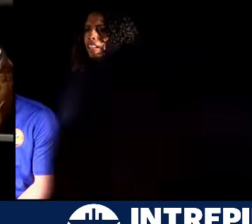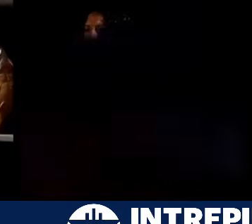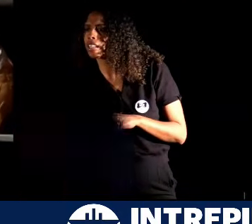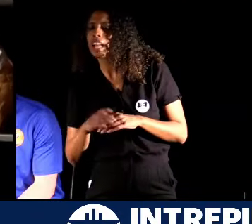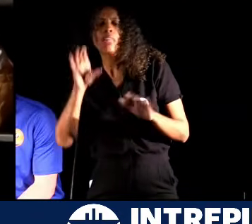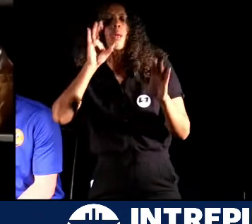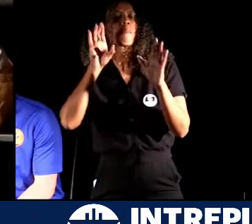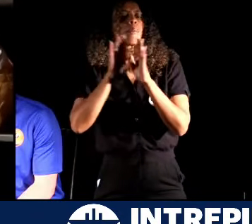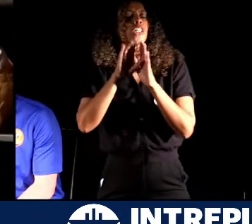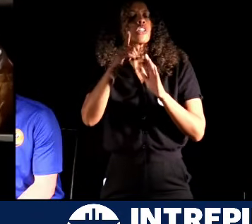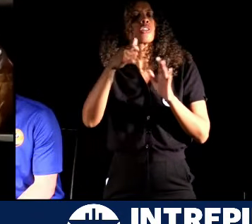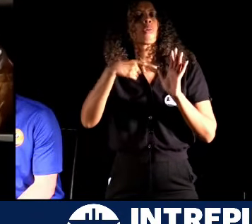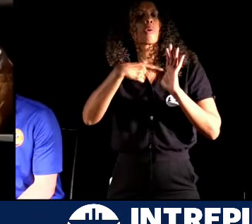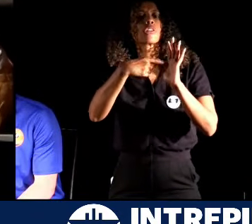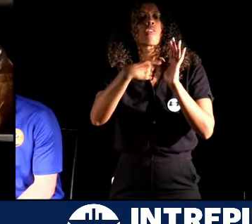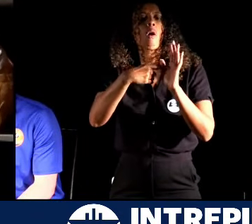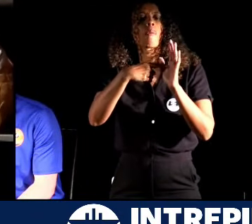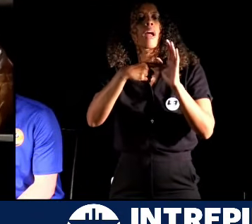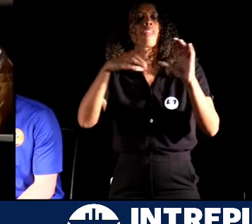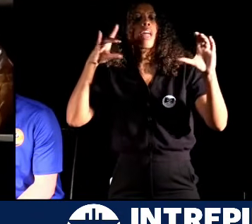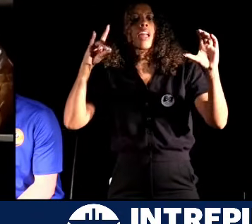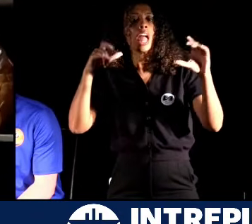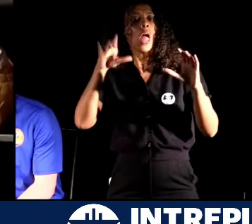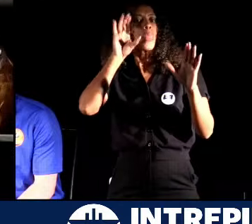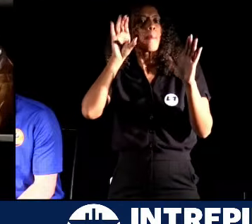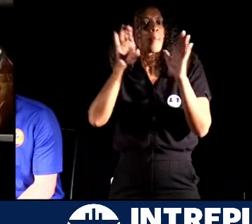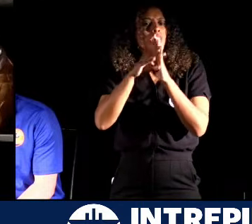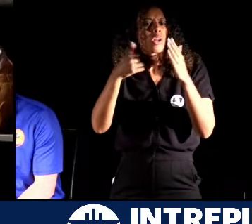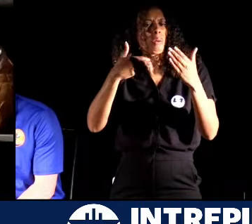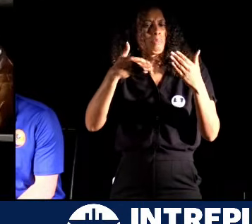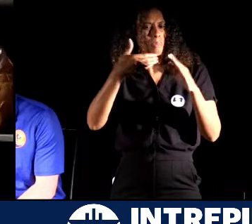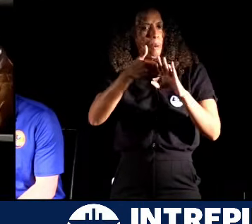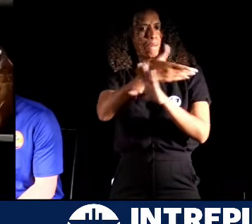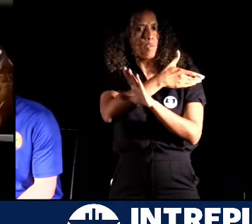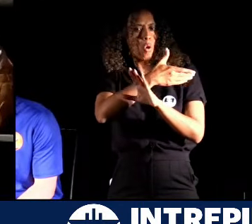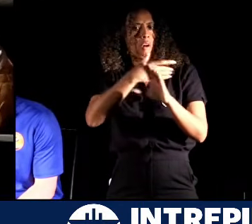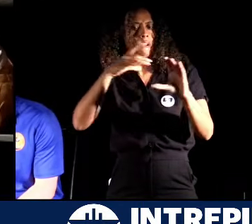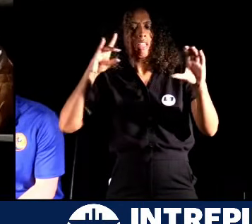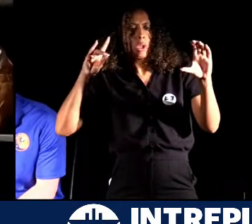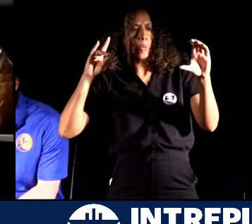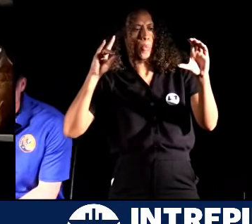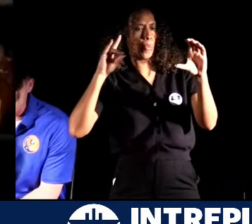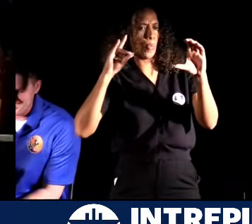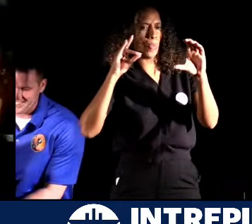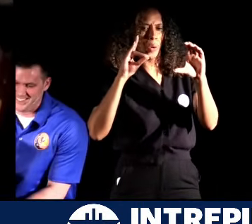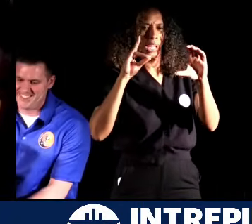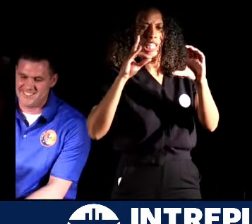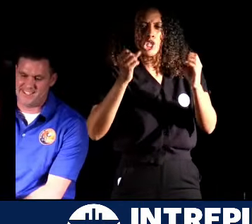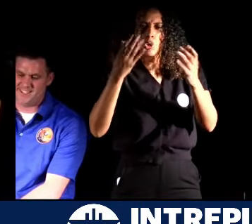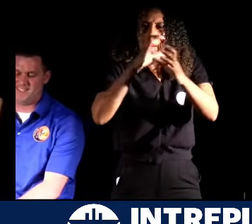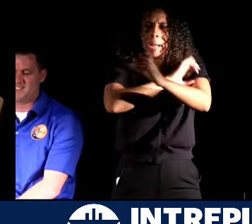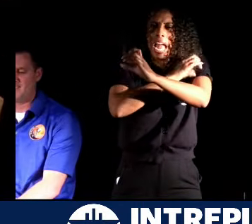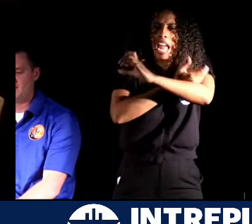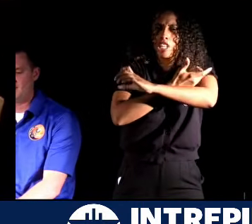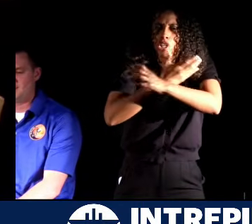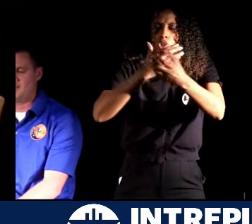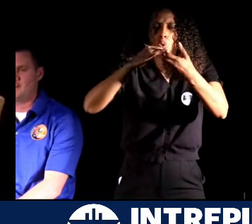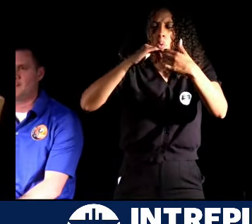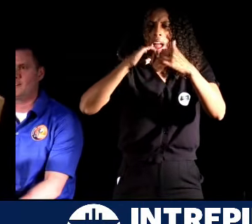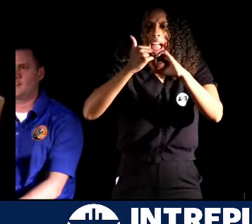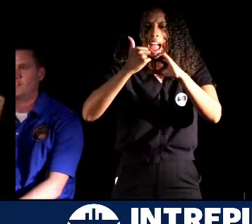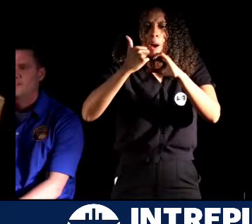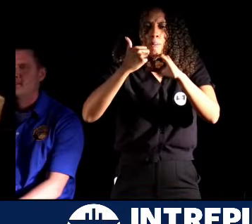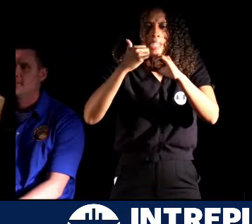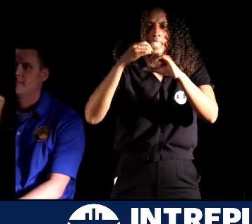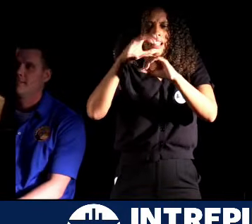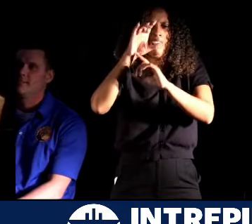was close by, how you even capture that video? I mean, you're so close. There's so much energy. So are you using a super narrow band filter, or how